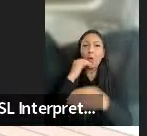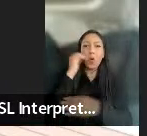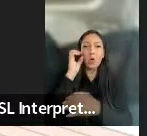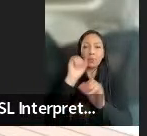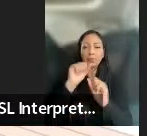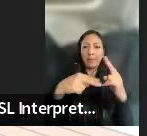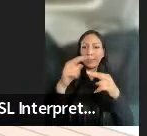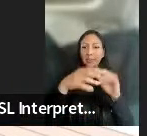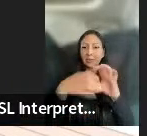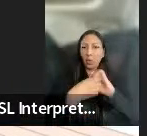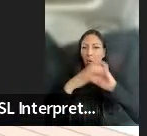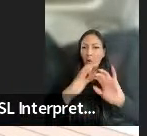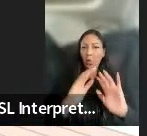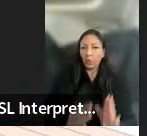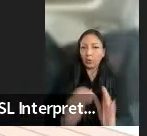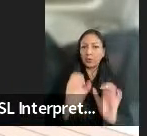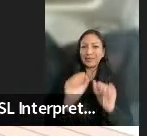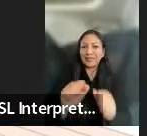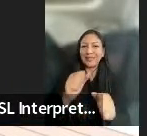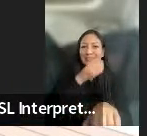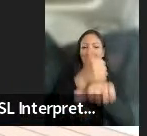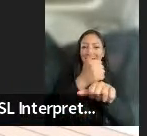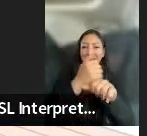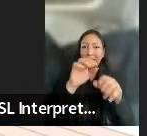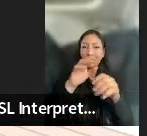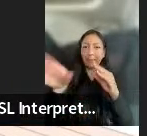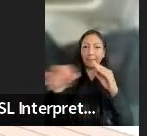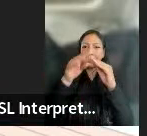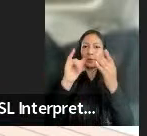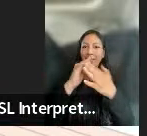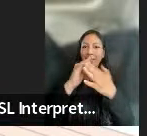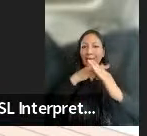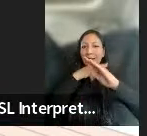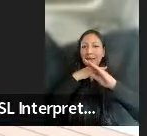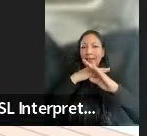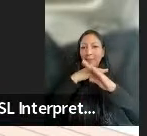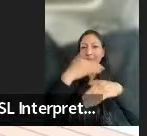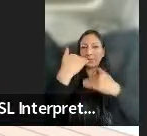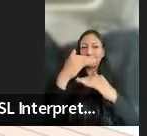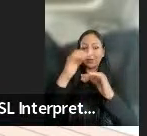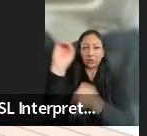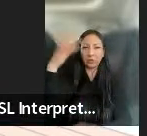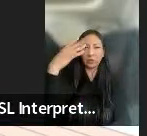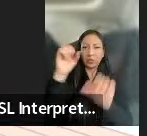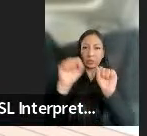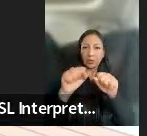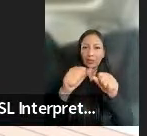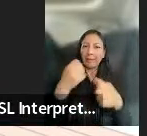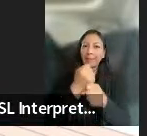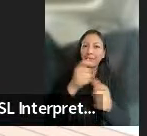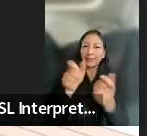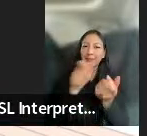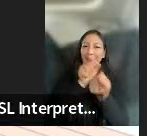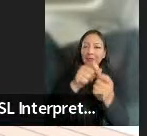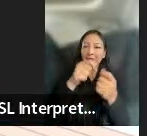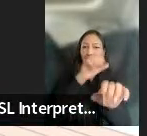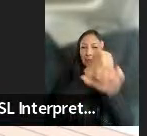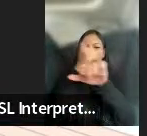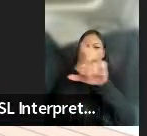install. And so our zoning has artificially been limiting solar potential and making certain installations